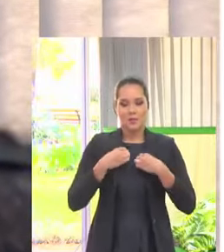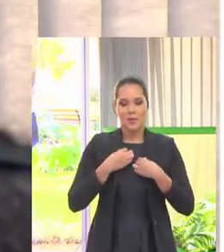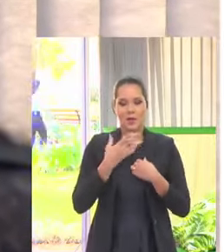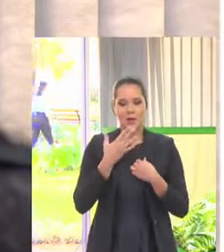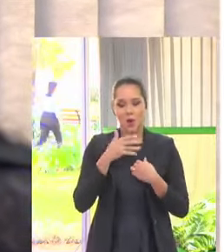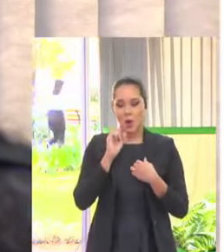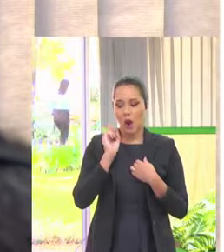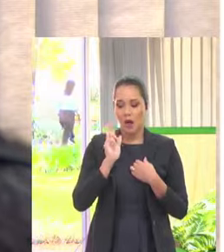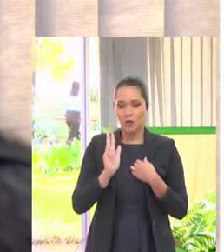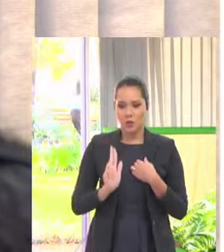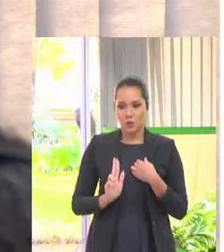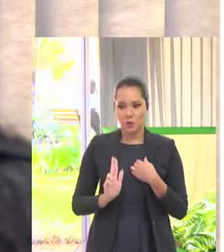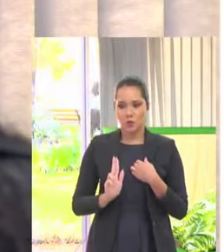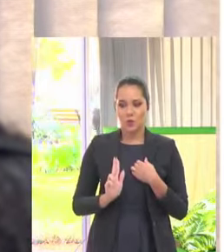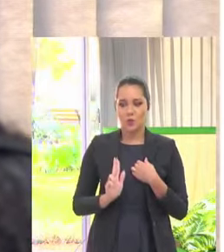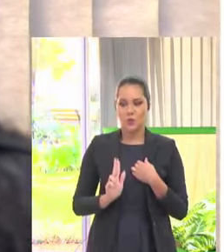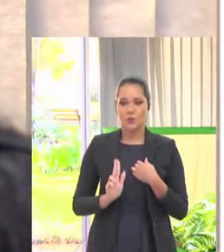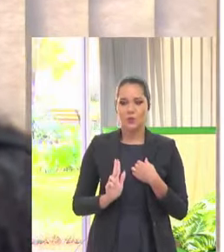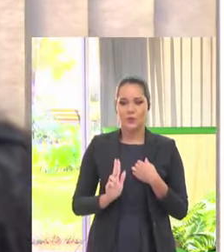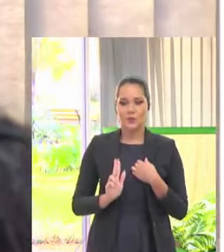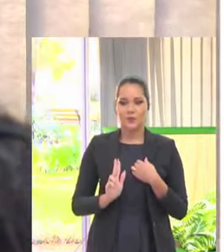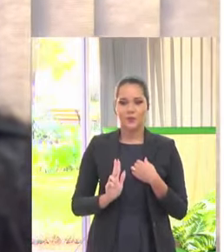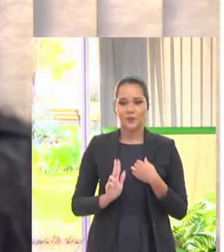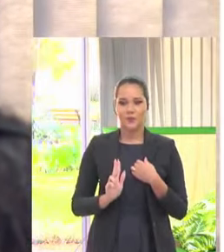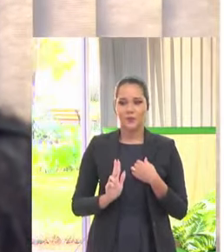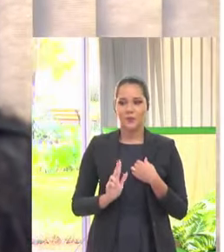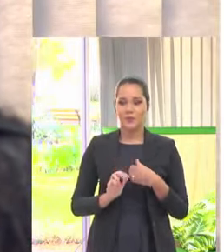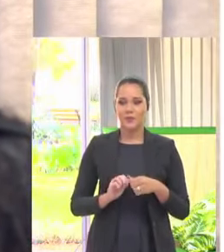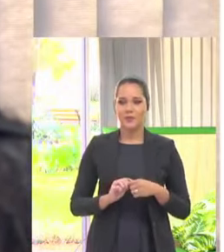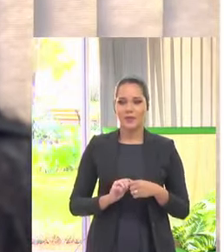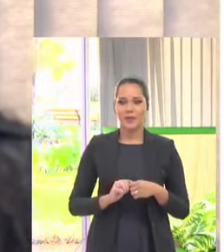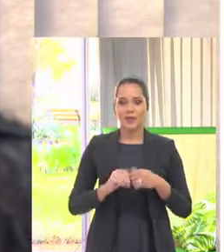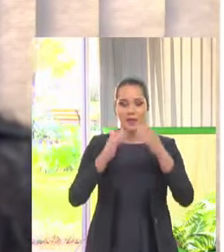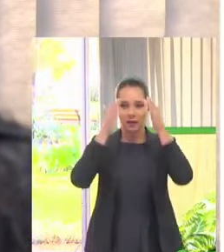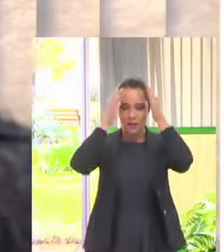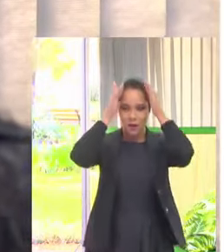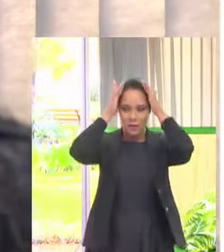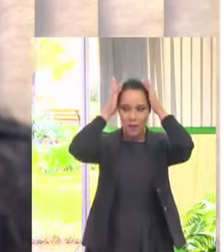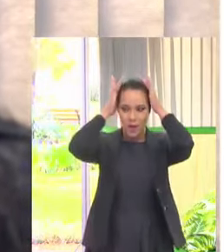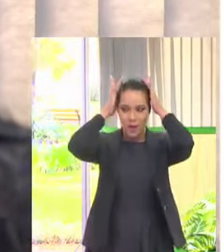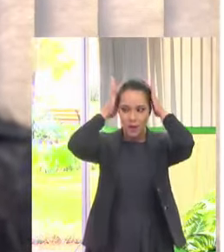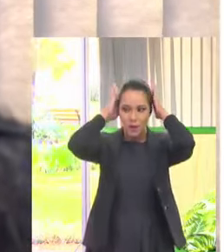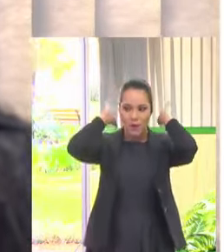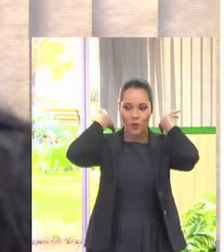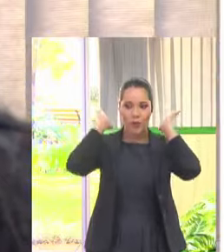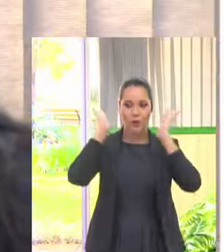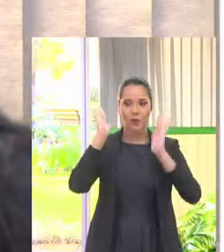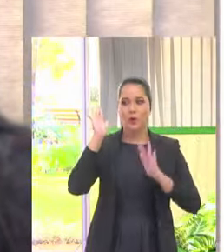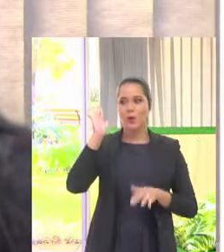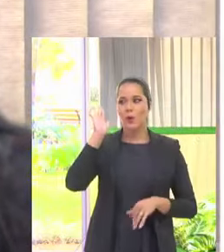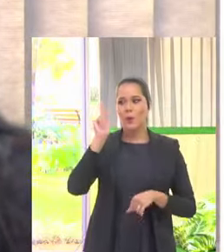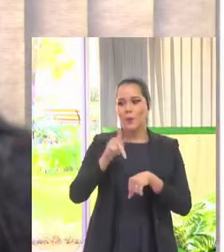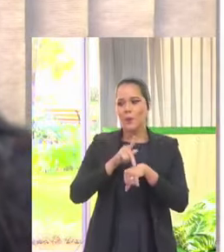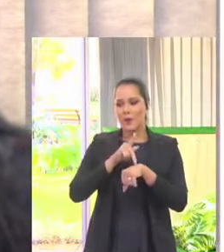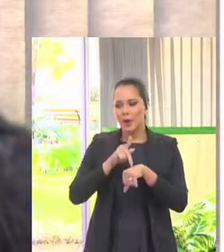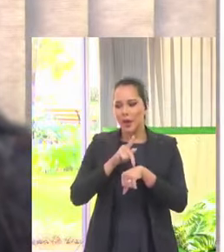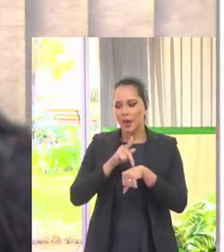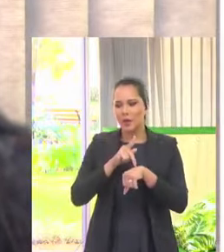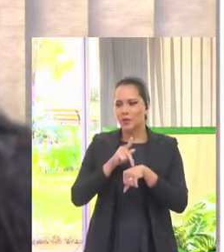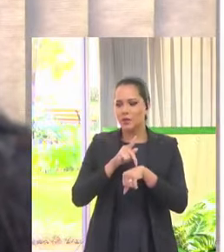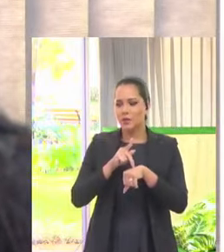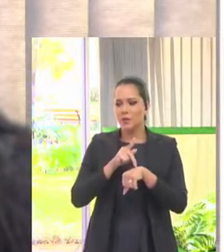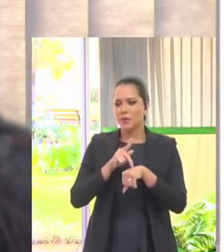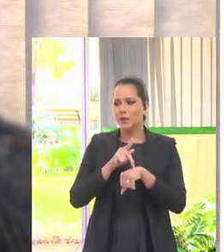and brown hair somehow, turning to white at spots, and a beard.